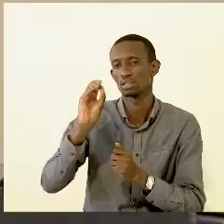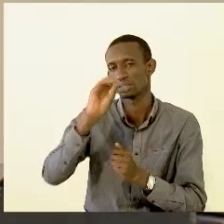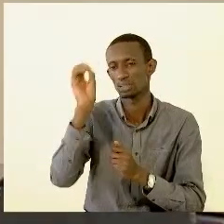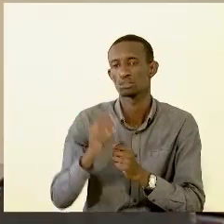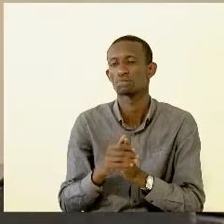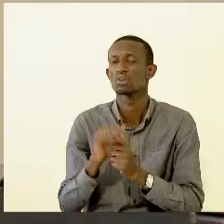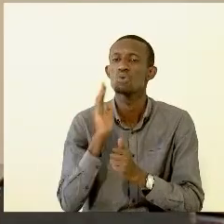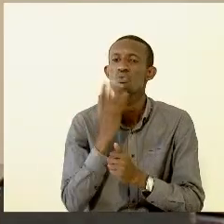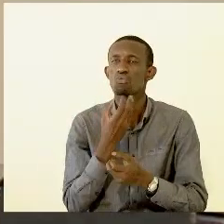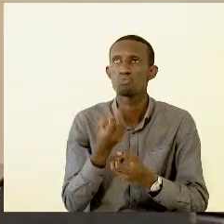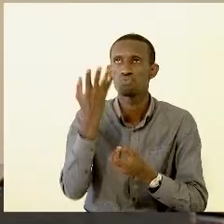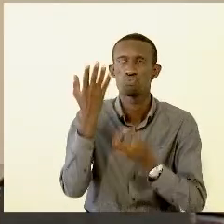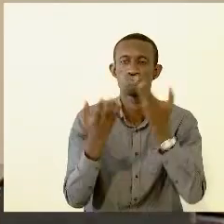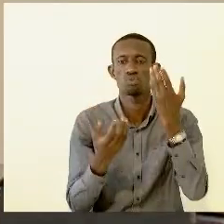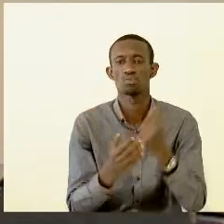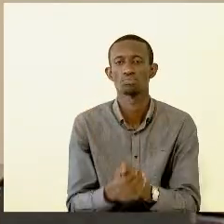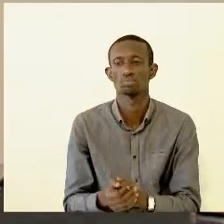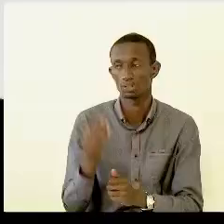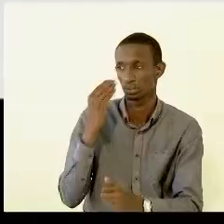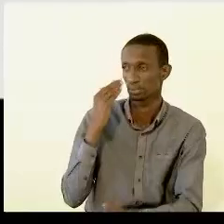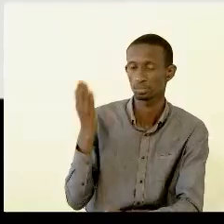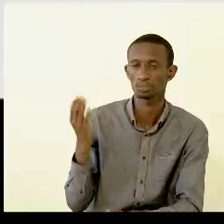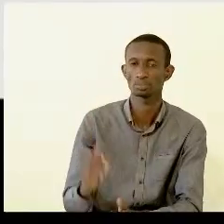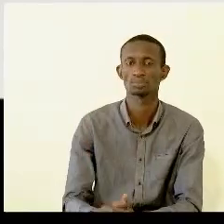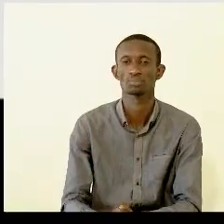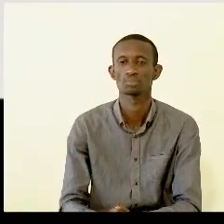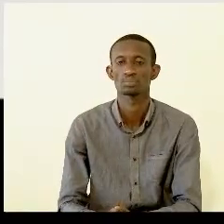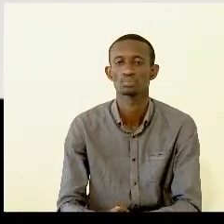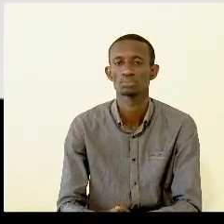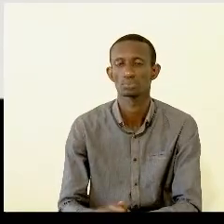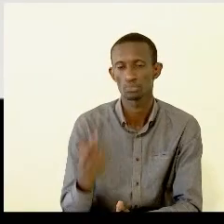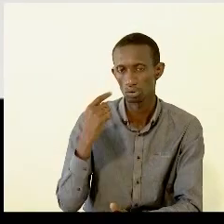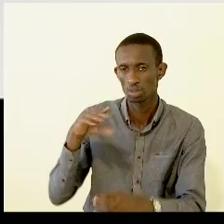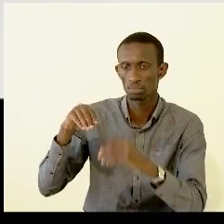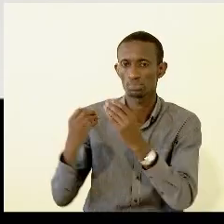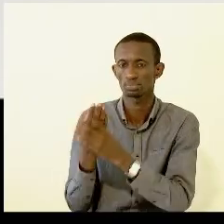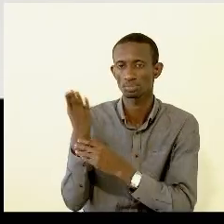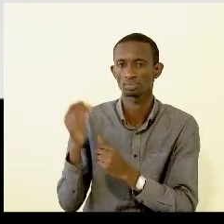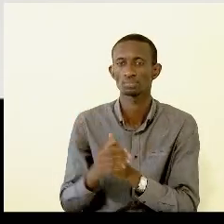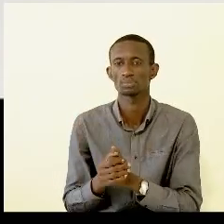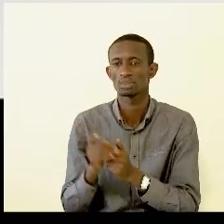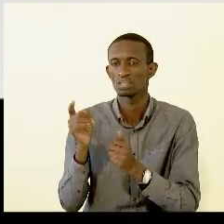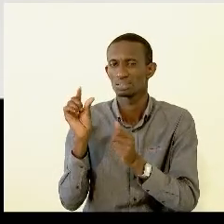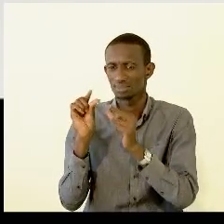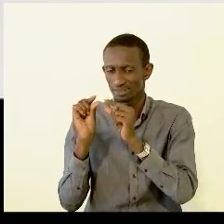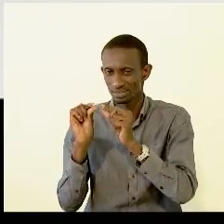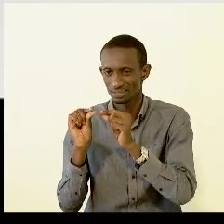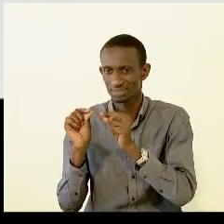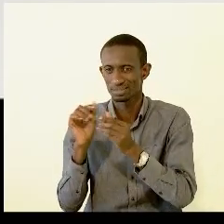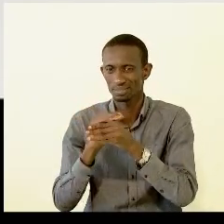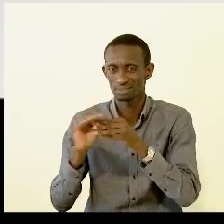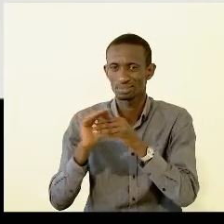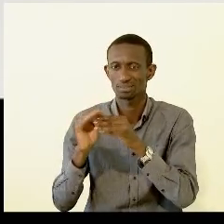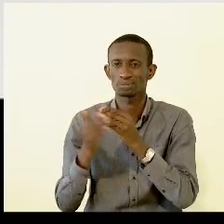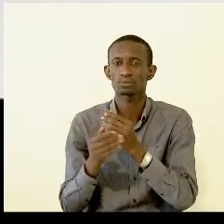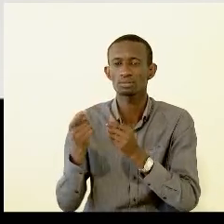evaporation. Like you see, this plant, when you see this part, is very thick, and that means